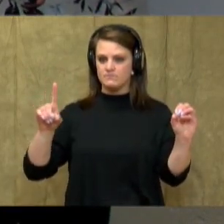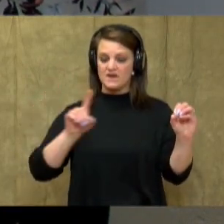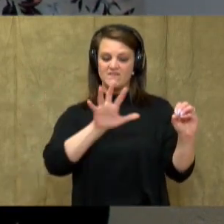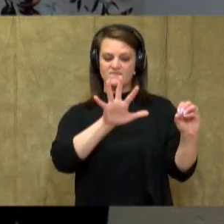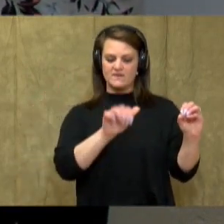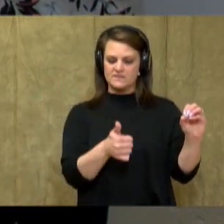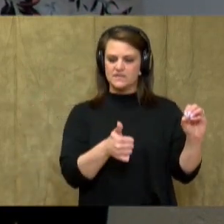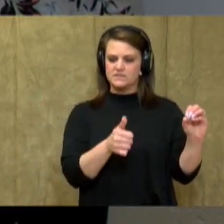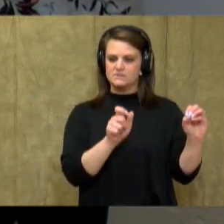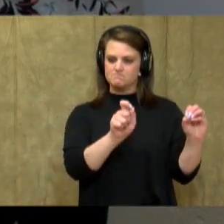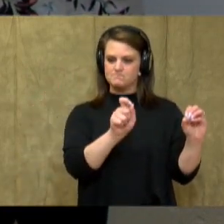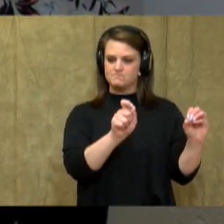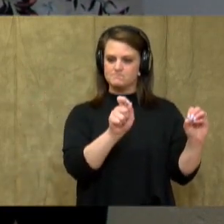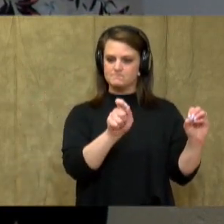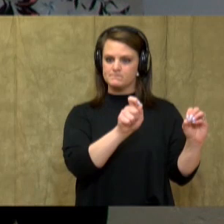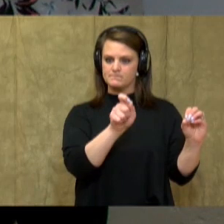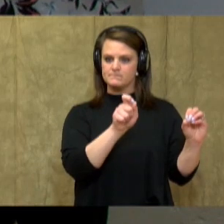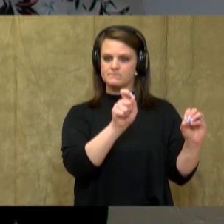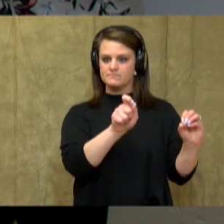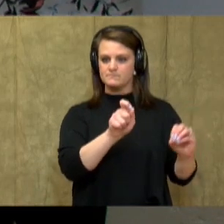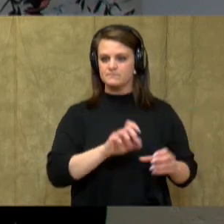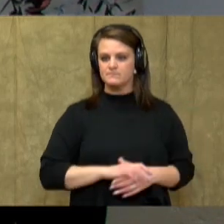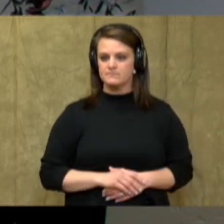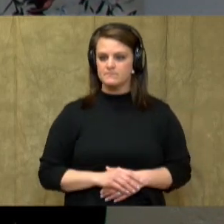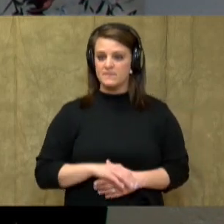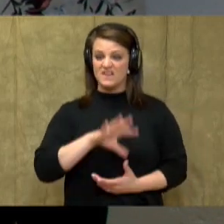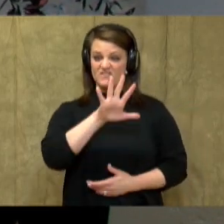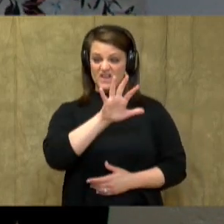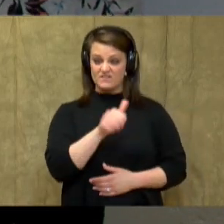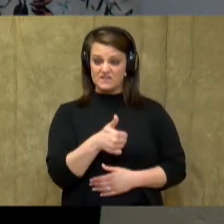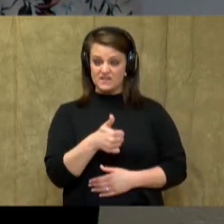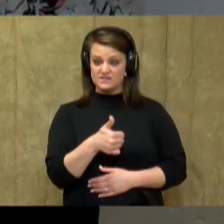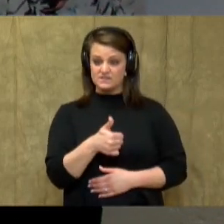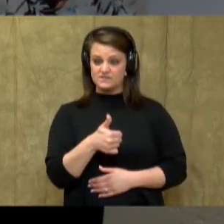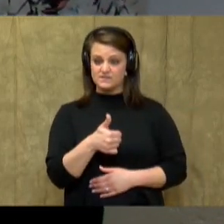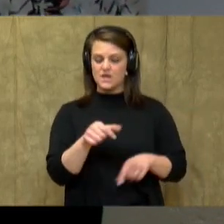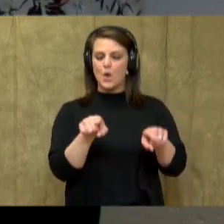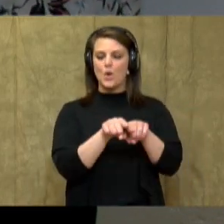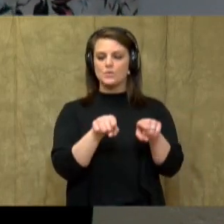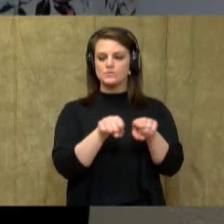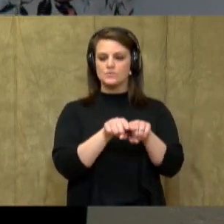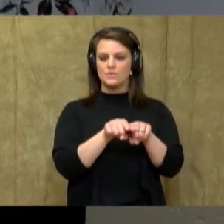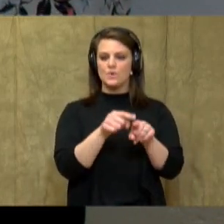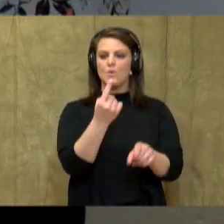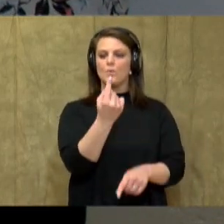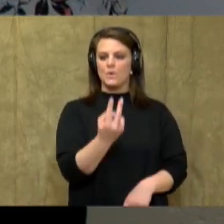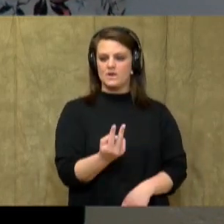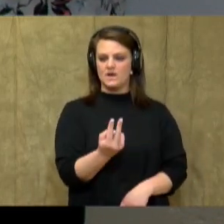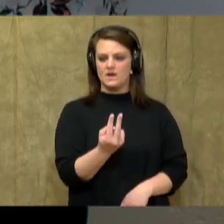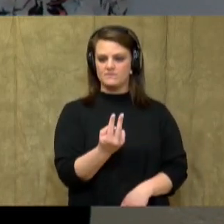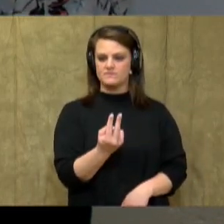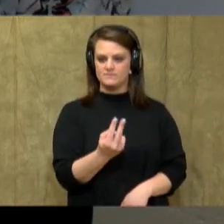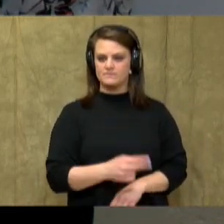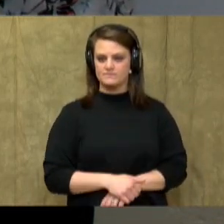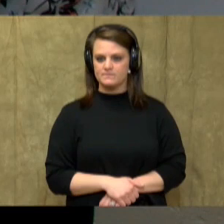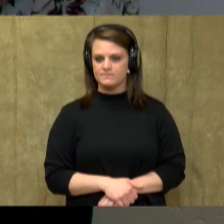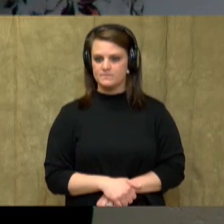is 5/10. I'm going to plot it right there because 5/10 is also